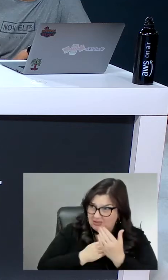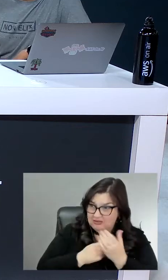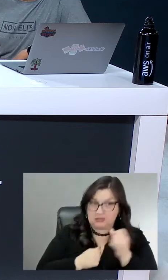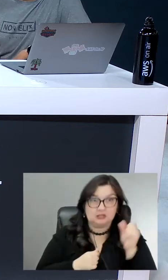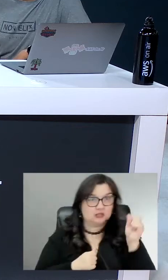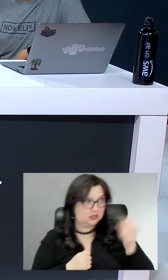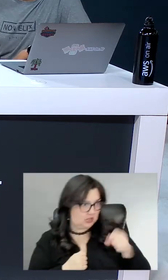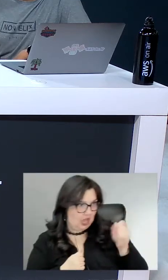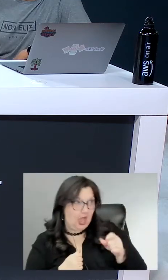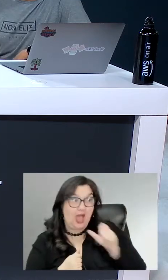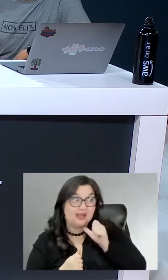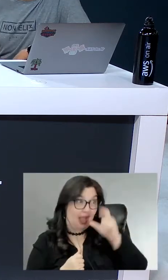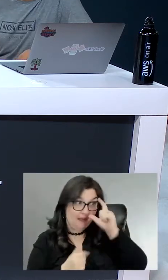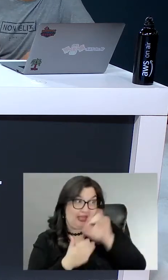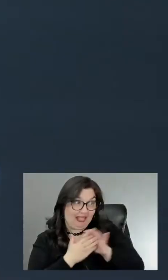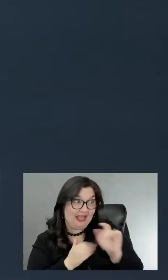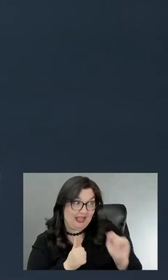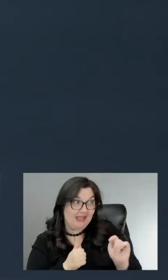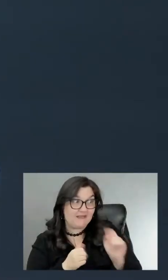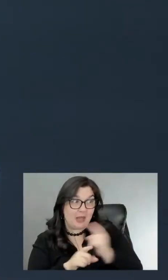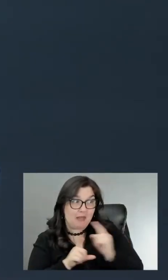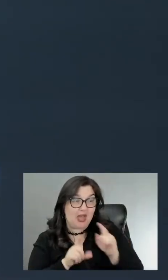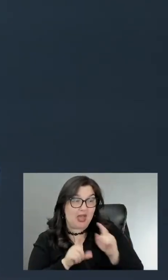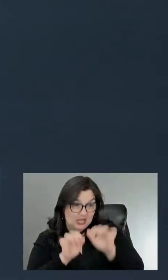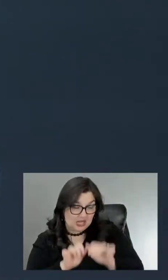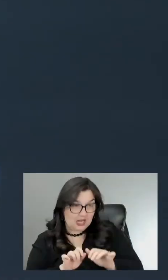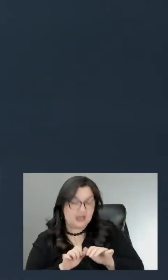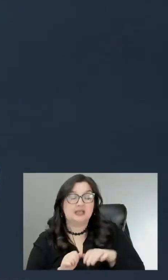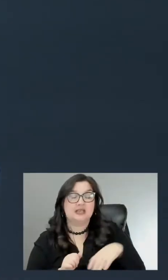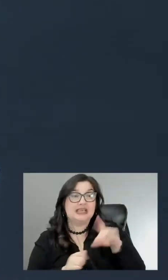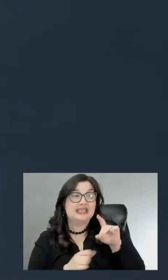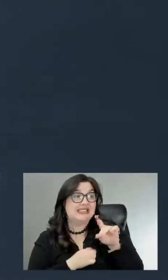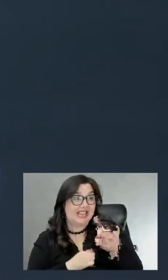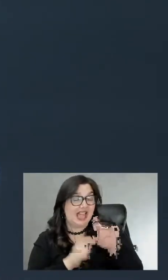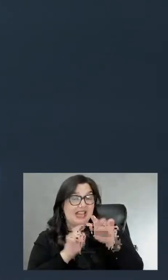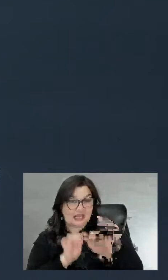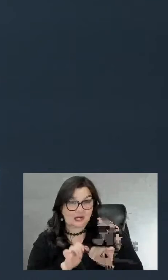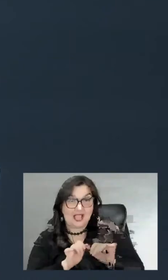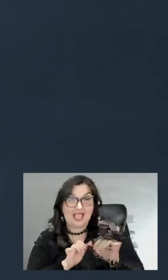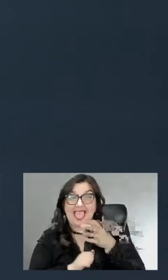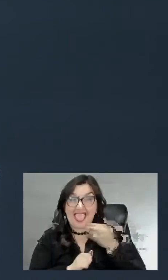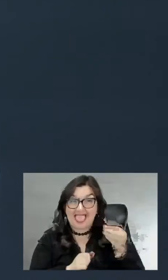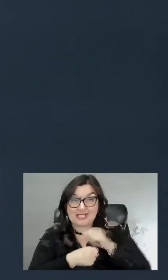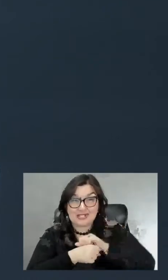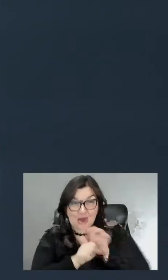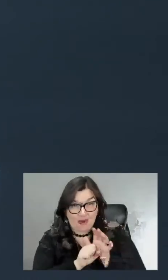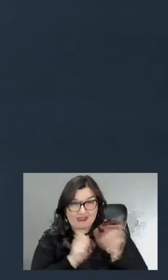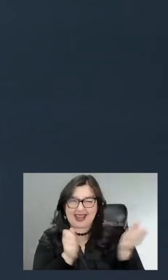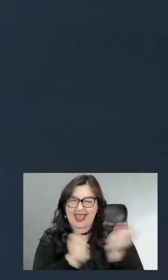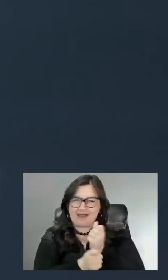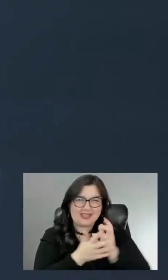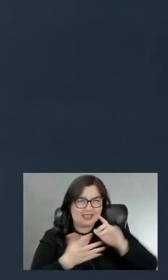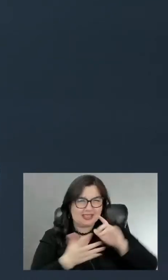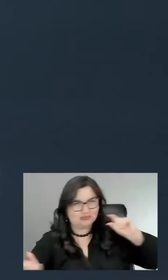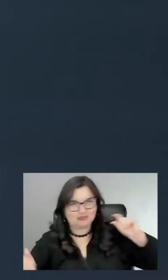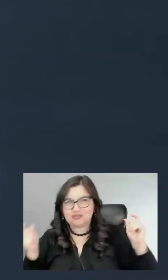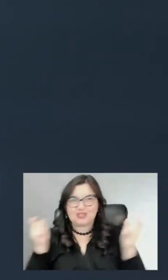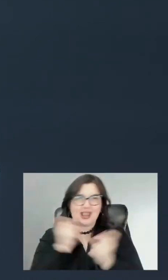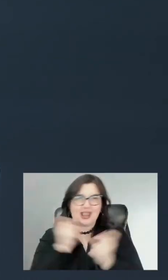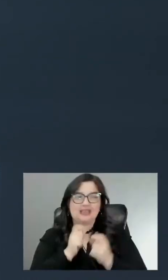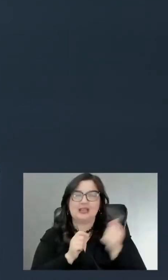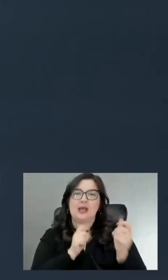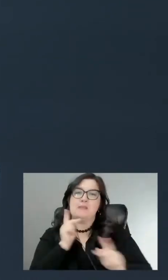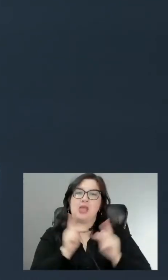but Typing it in? data entry, and with COVID, all things changed. Yes, so, of course. People were working from home. You